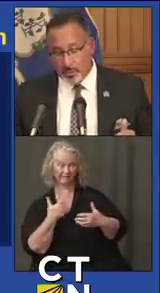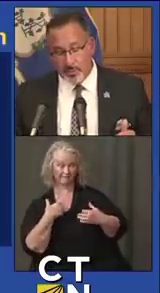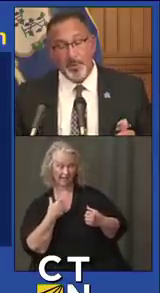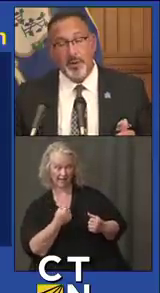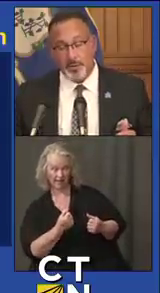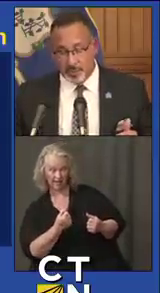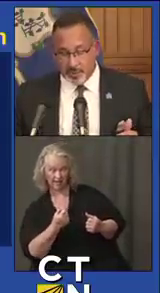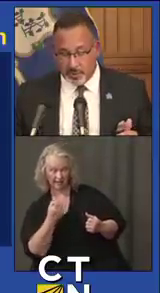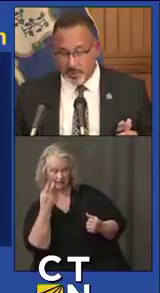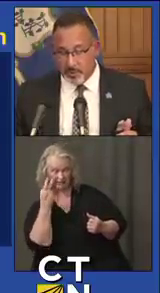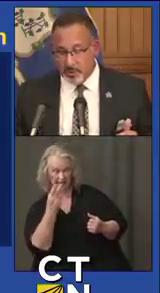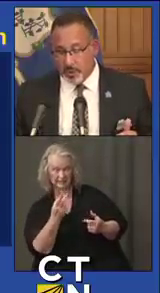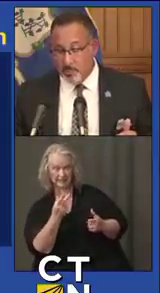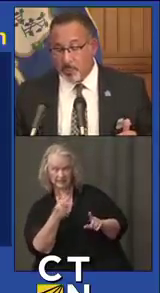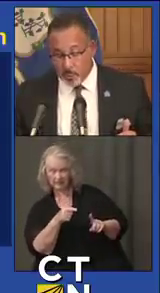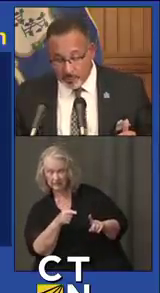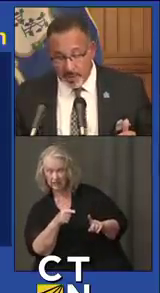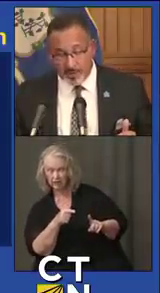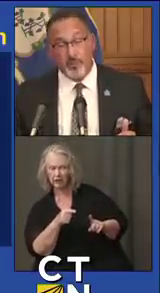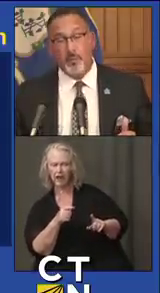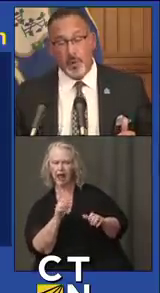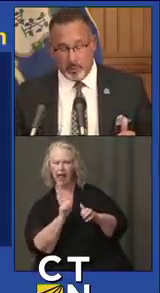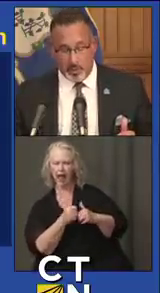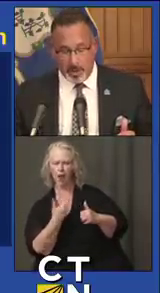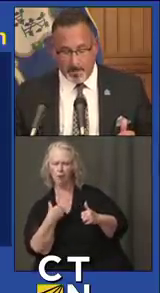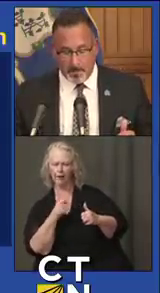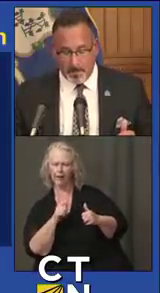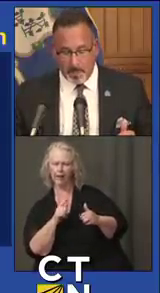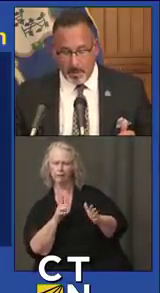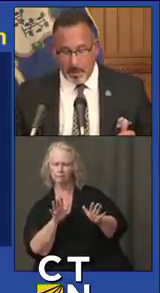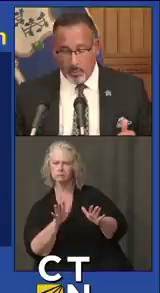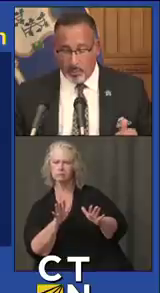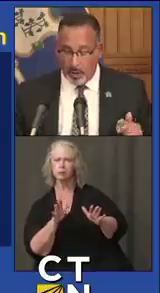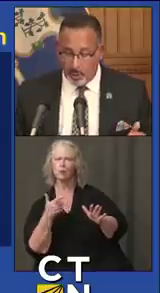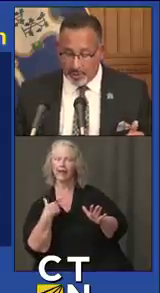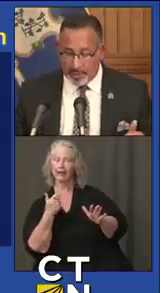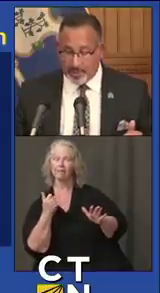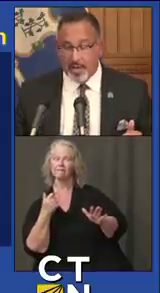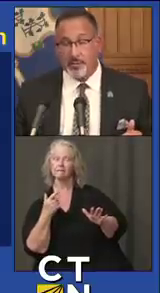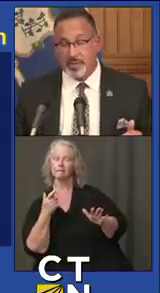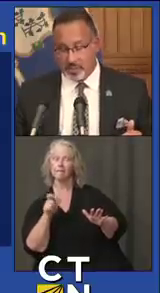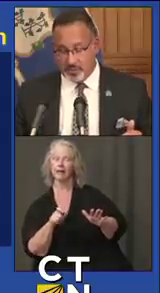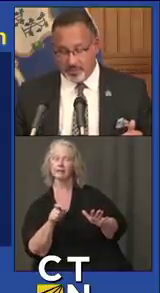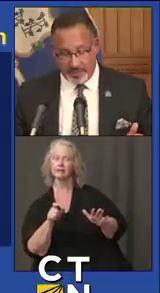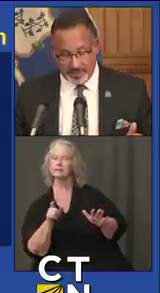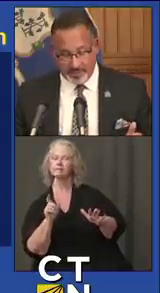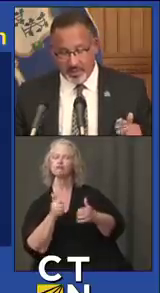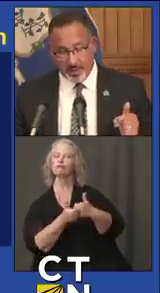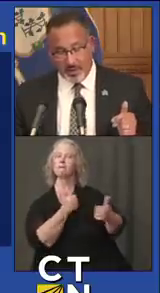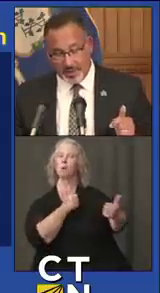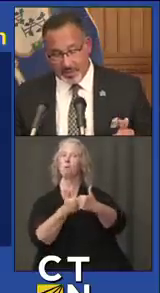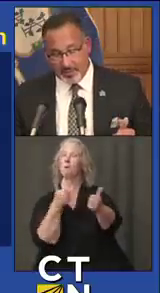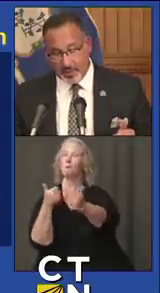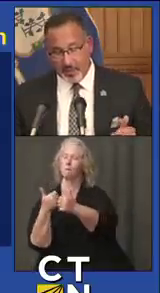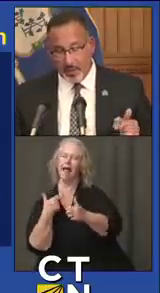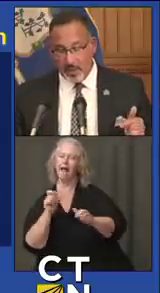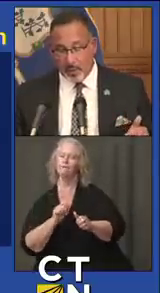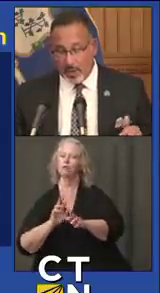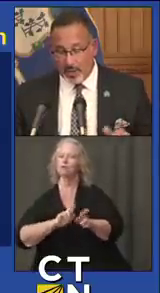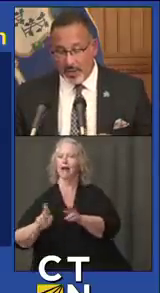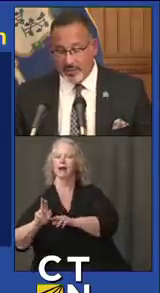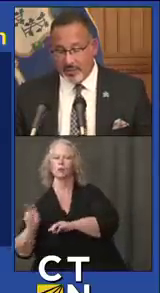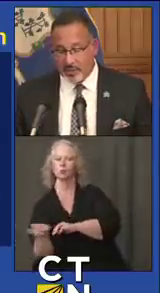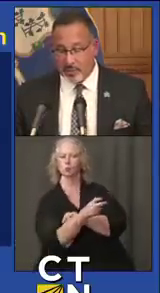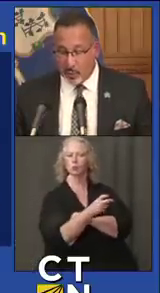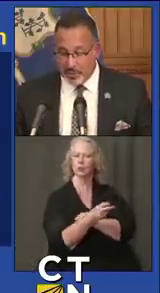also be prepared to return to an improved method of remote learning. We're prioritizing the acquisition of devices, connectivity, and